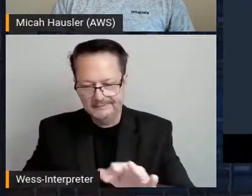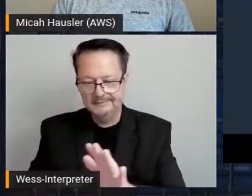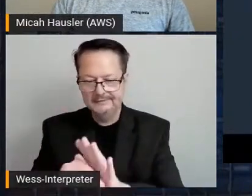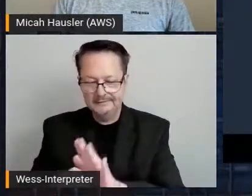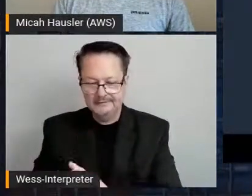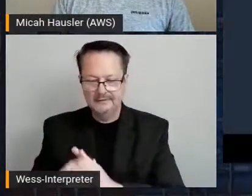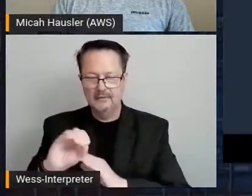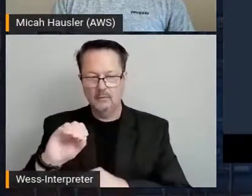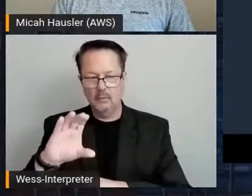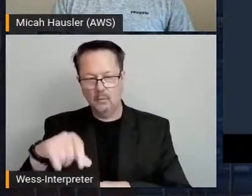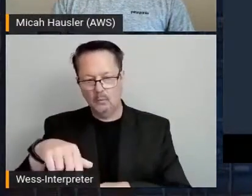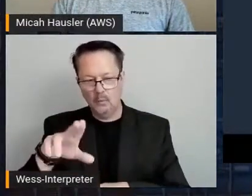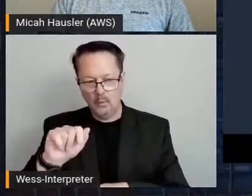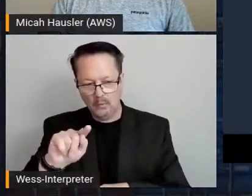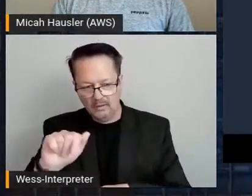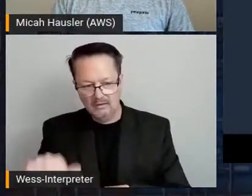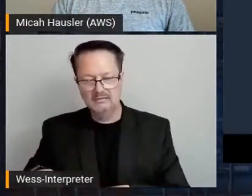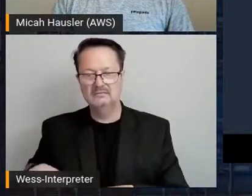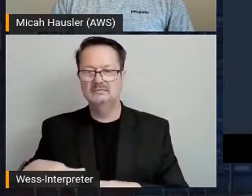on.